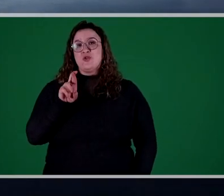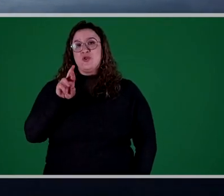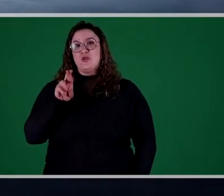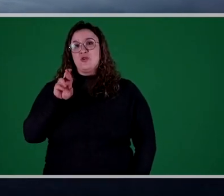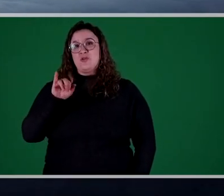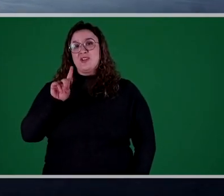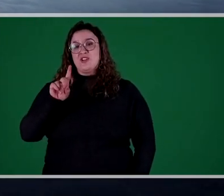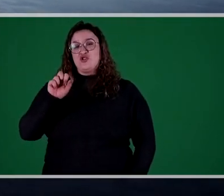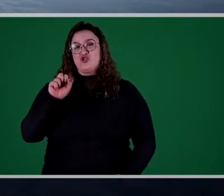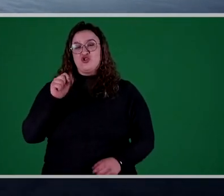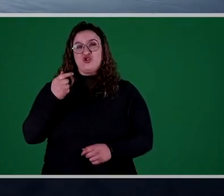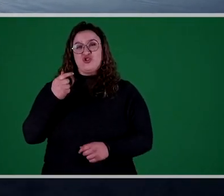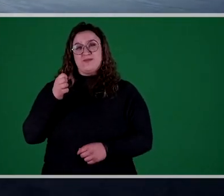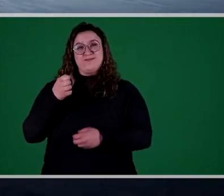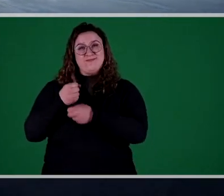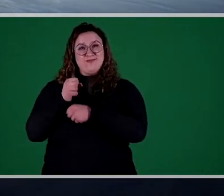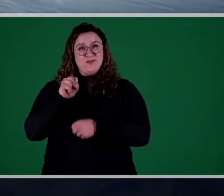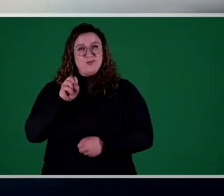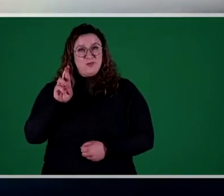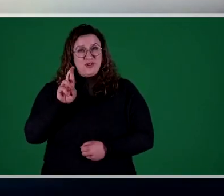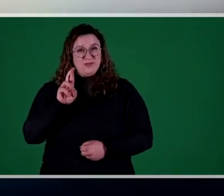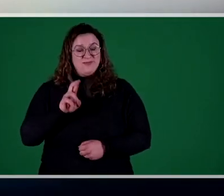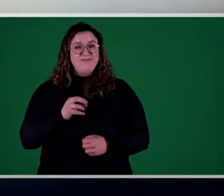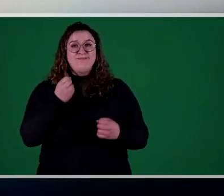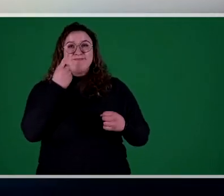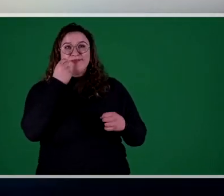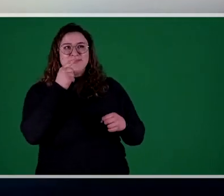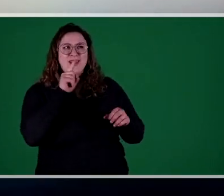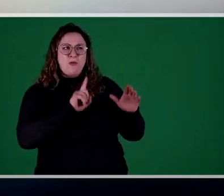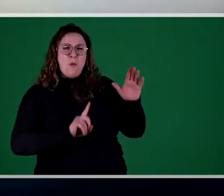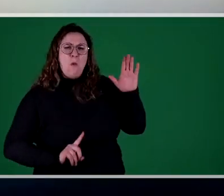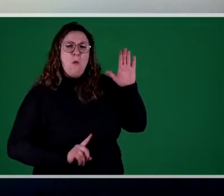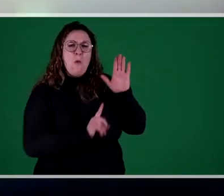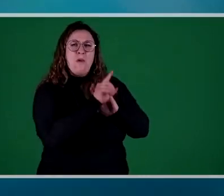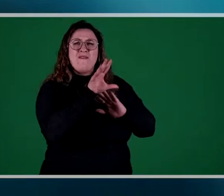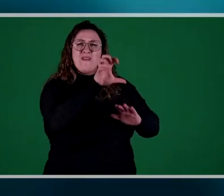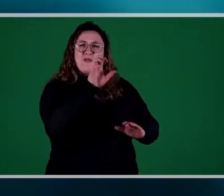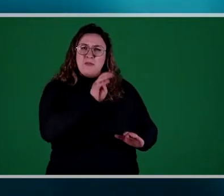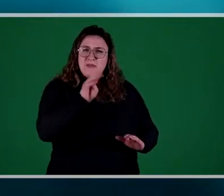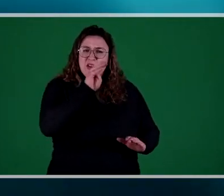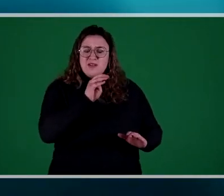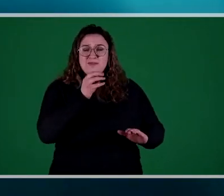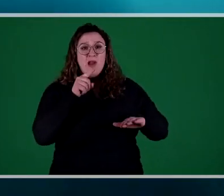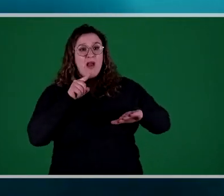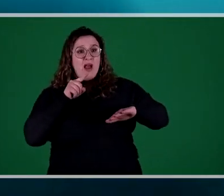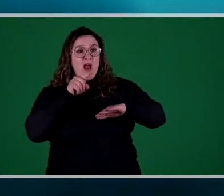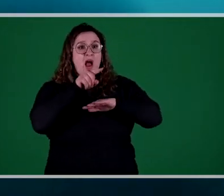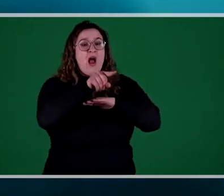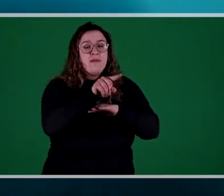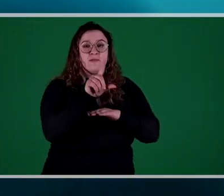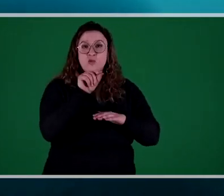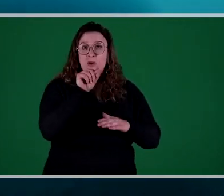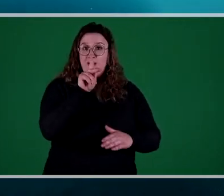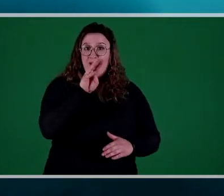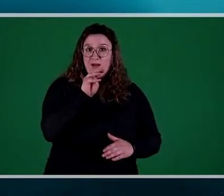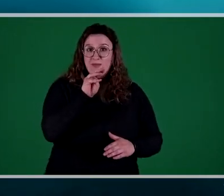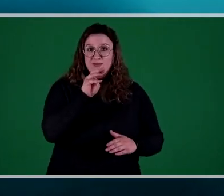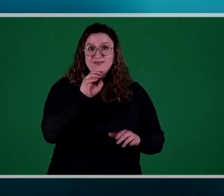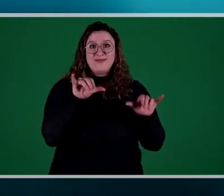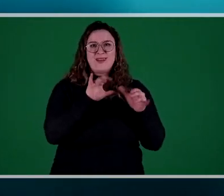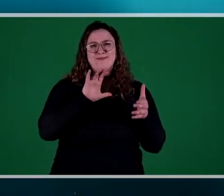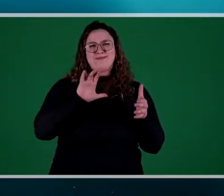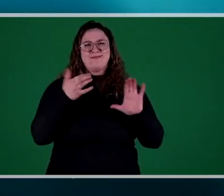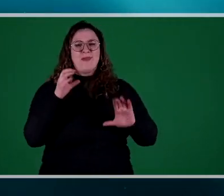Ridge. Sur Ridge stands over 500 meters tall and stretches over 20 kilometers long, roughly the size